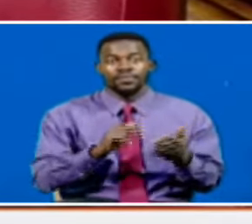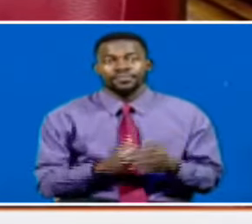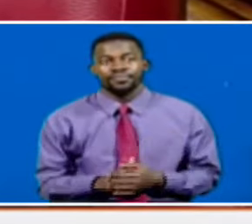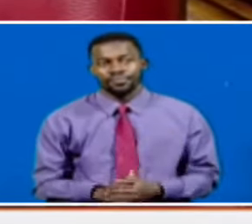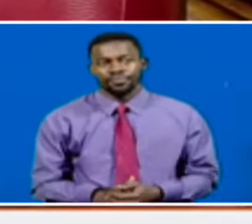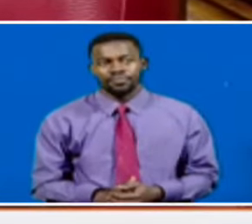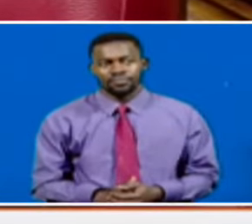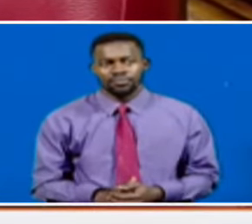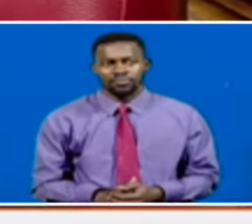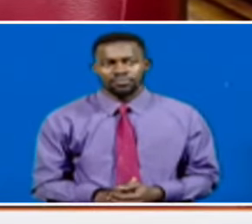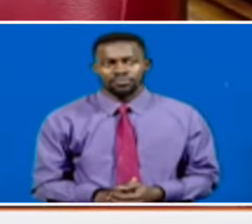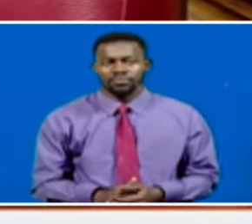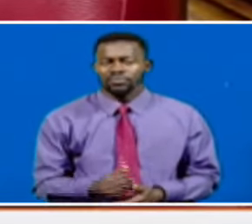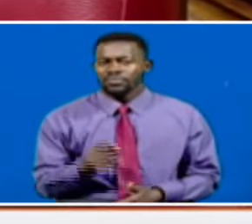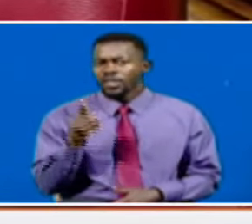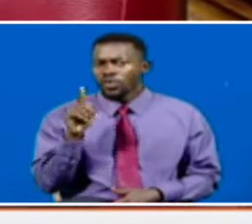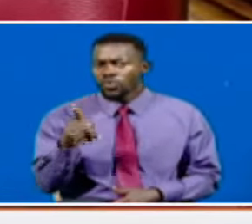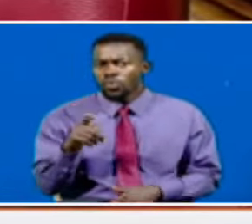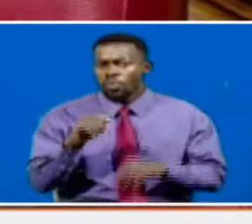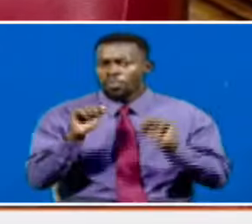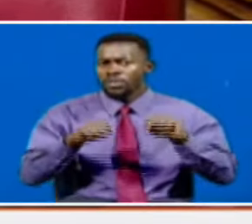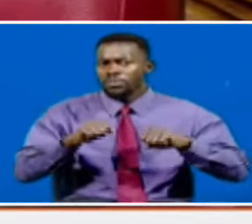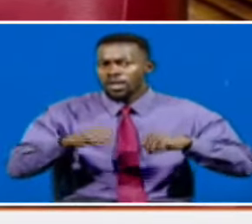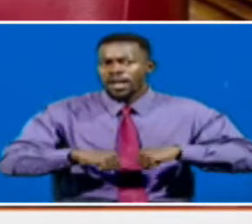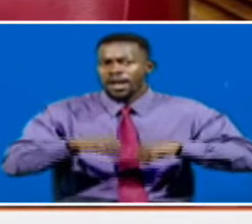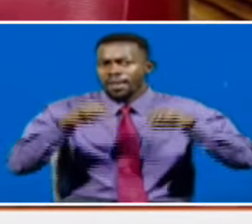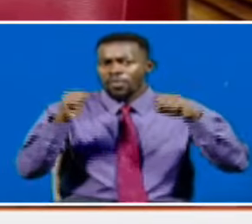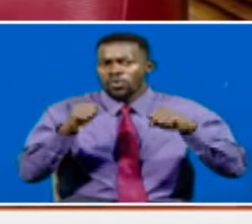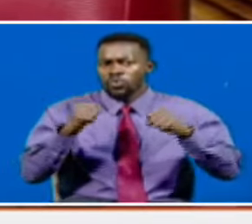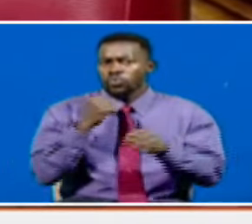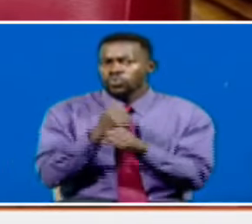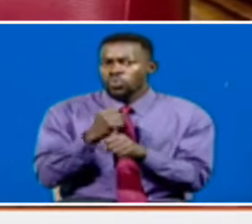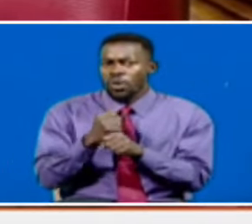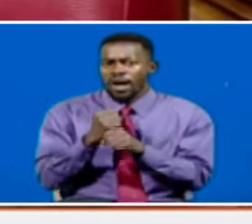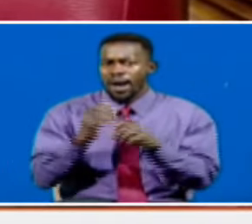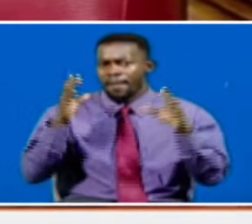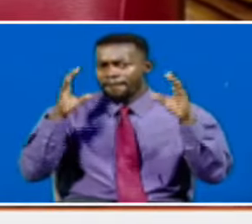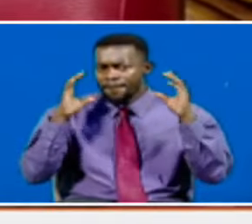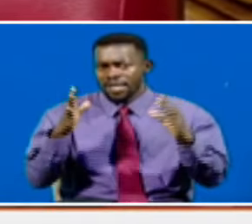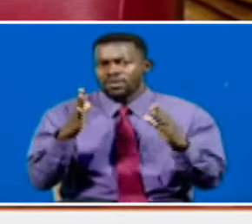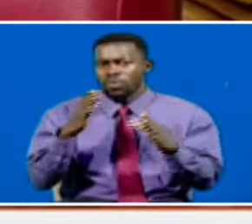you be able to carry out this diplomatic